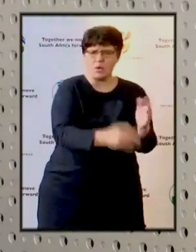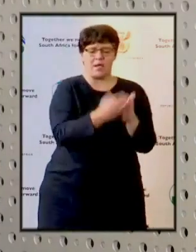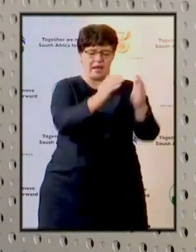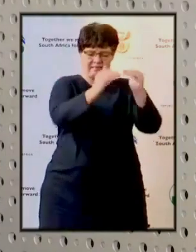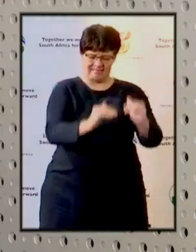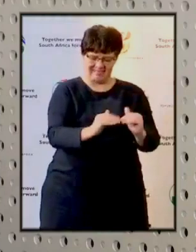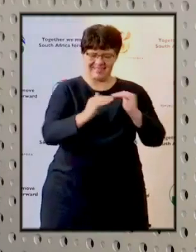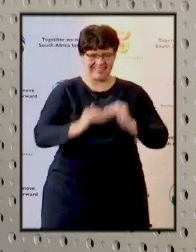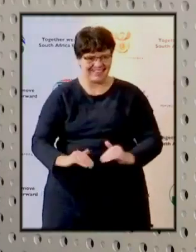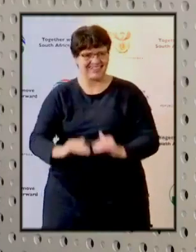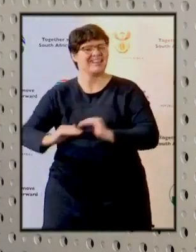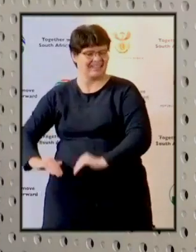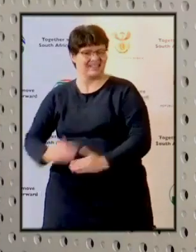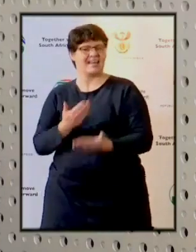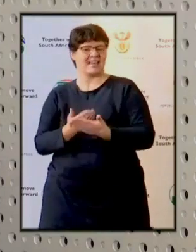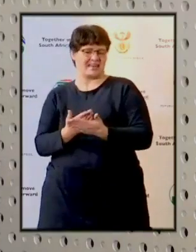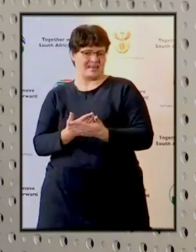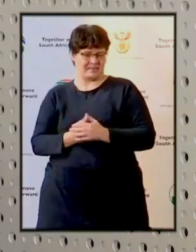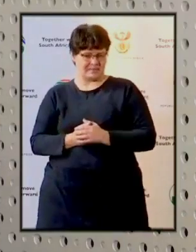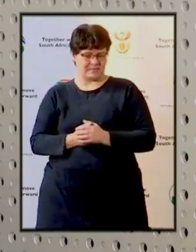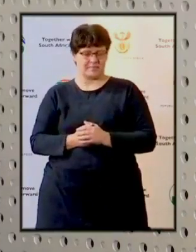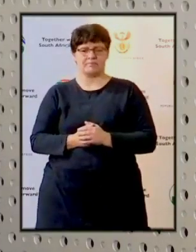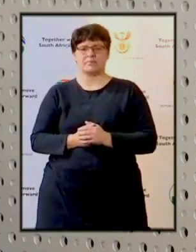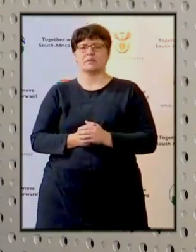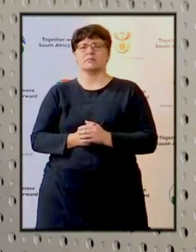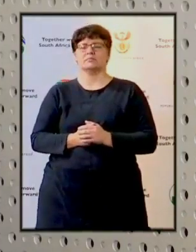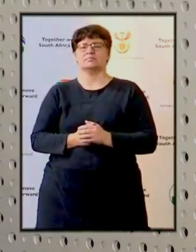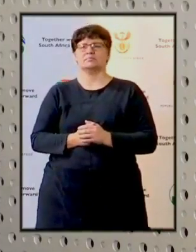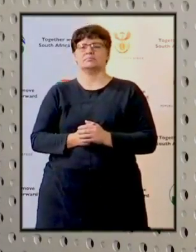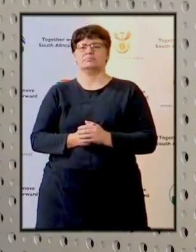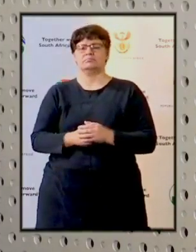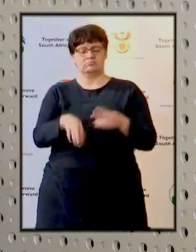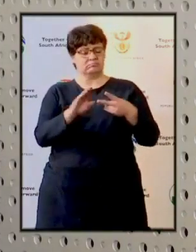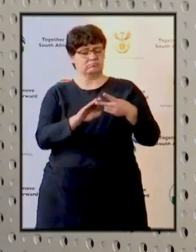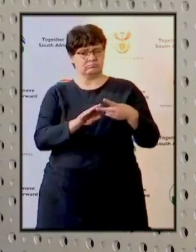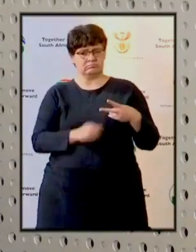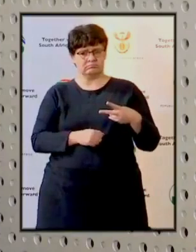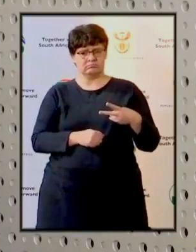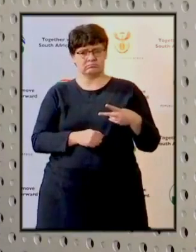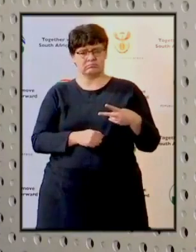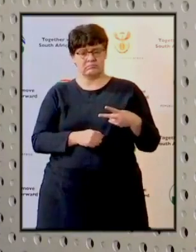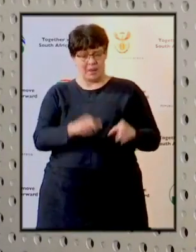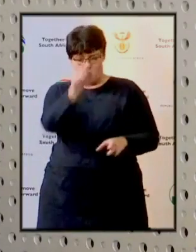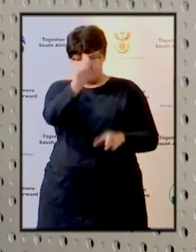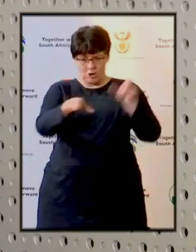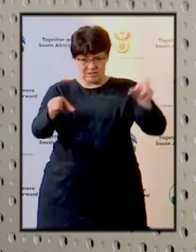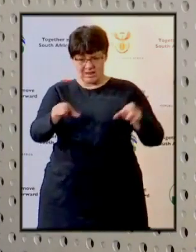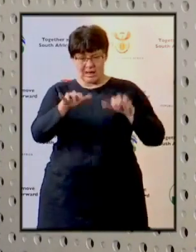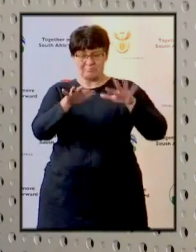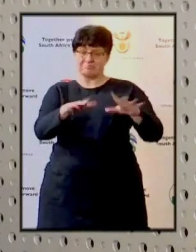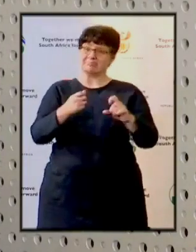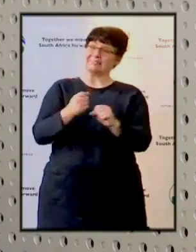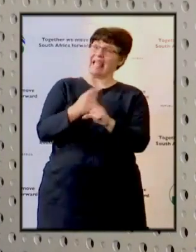two. The next question that was asked is, are we going to rely on goodwill in areas like public